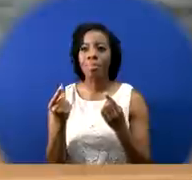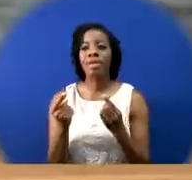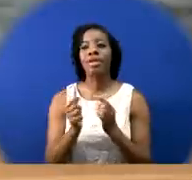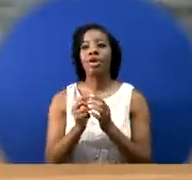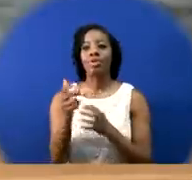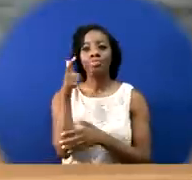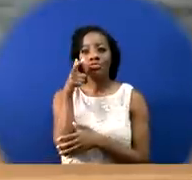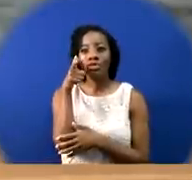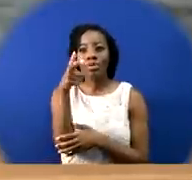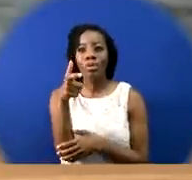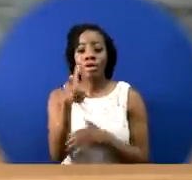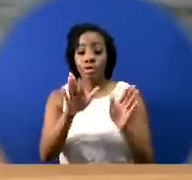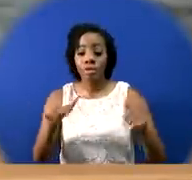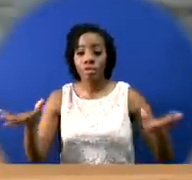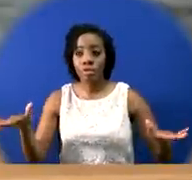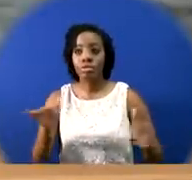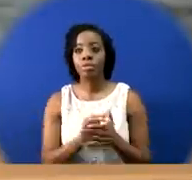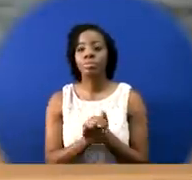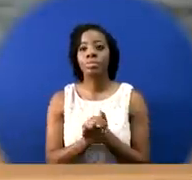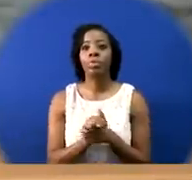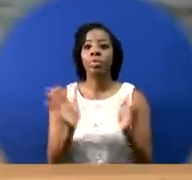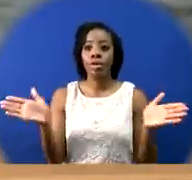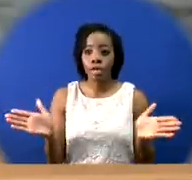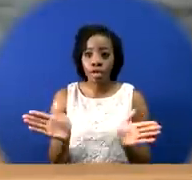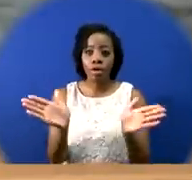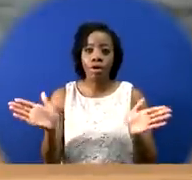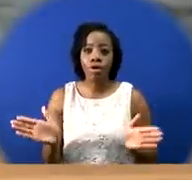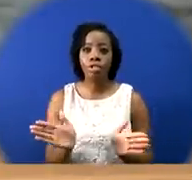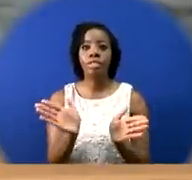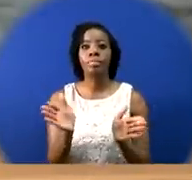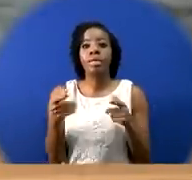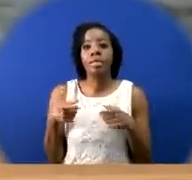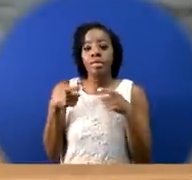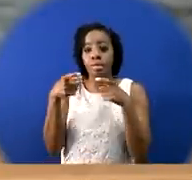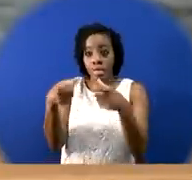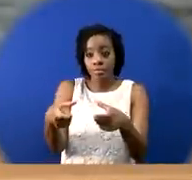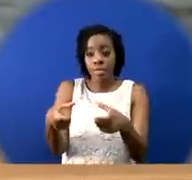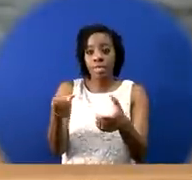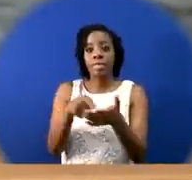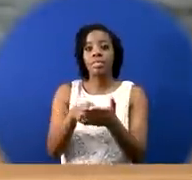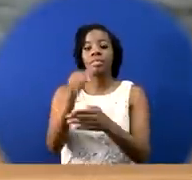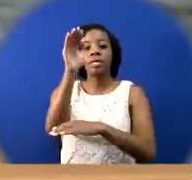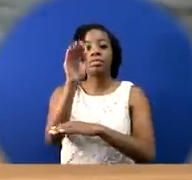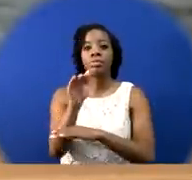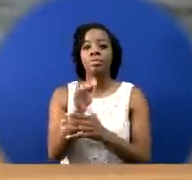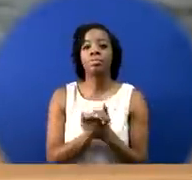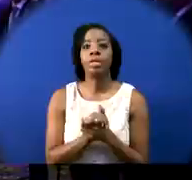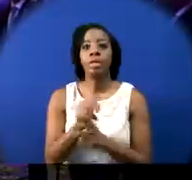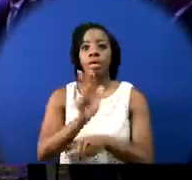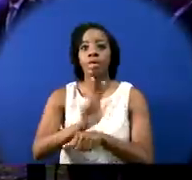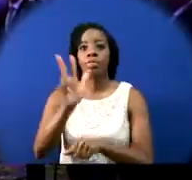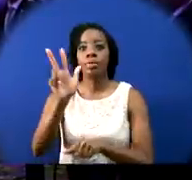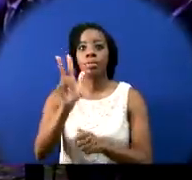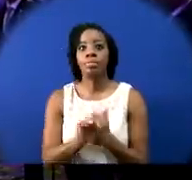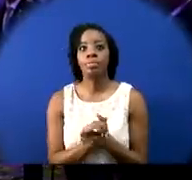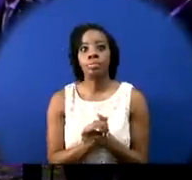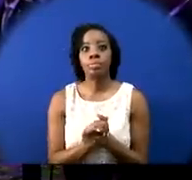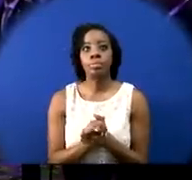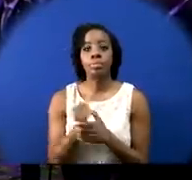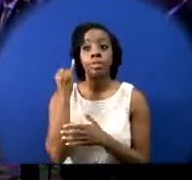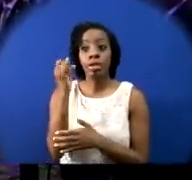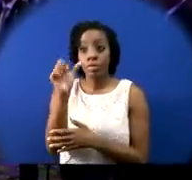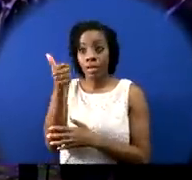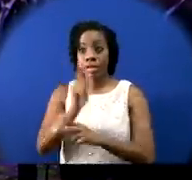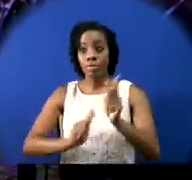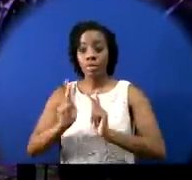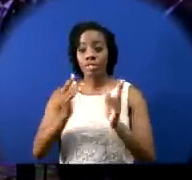our support and our encouragement, and we want to provide that for them this afternoon at 3 o'clock. If anybody ever